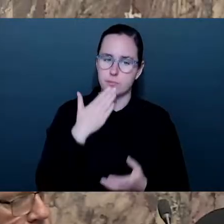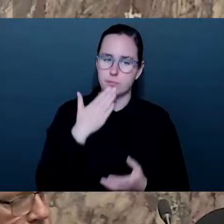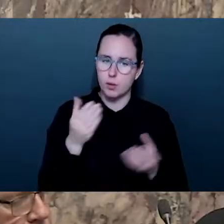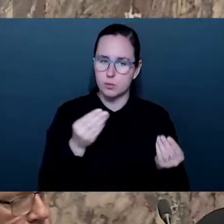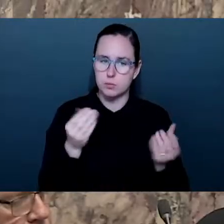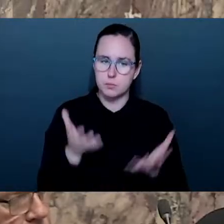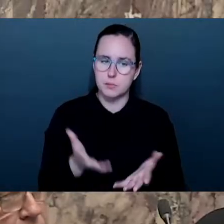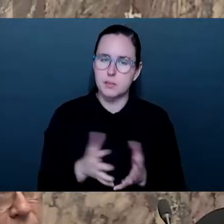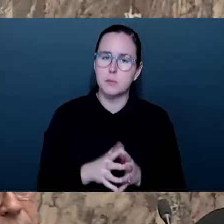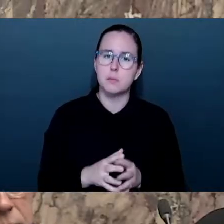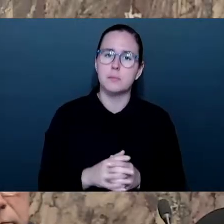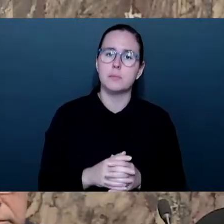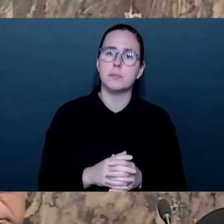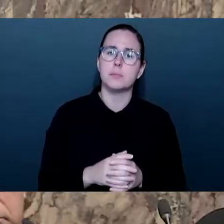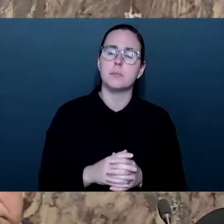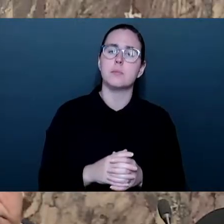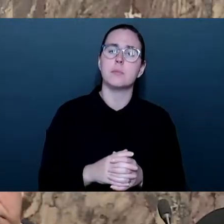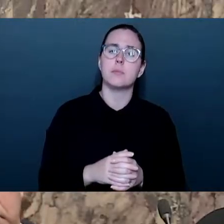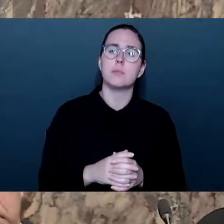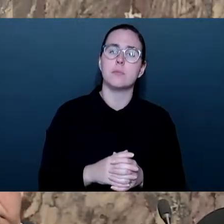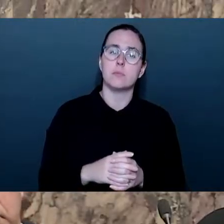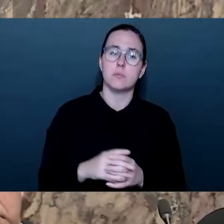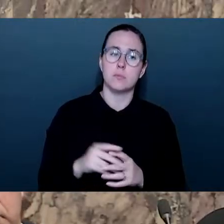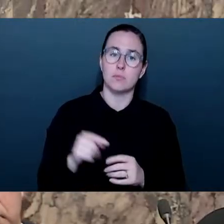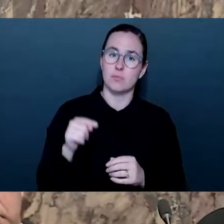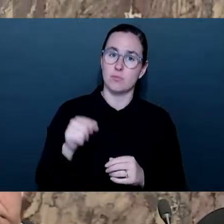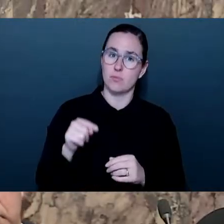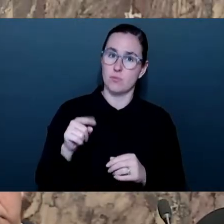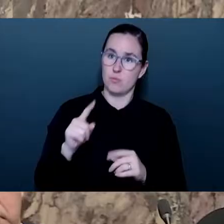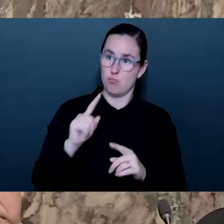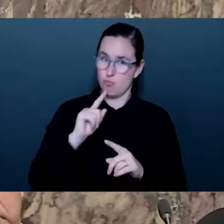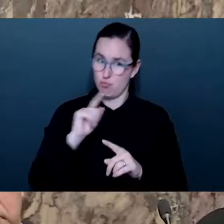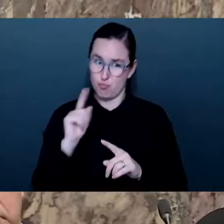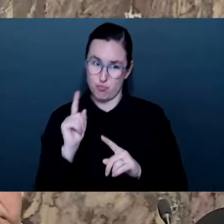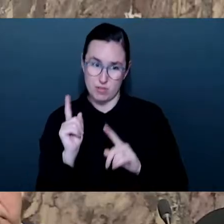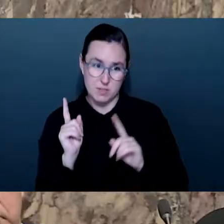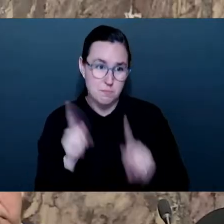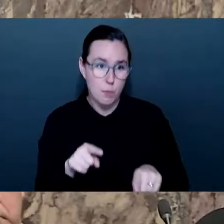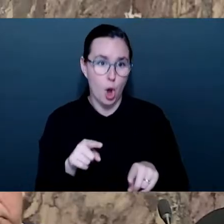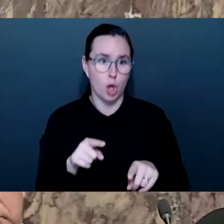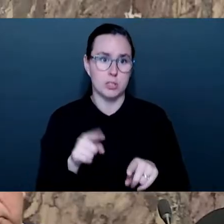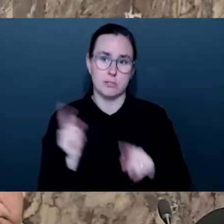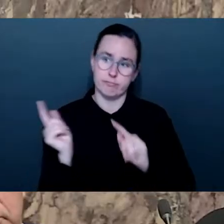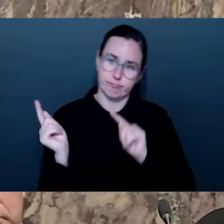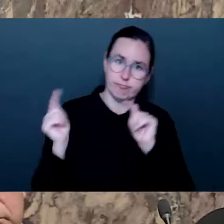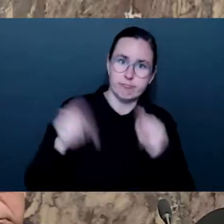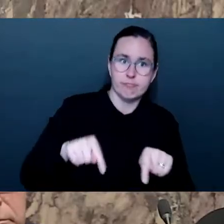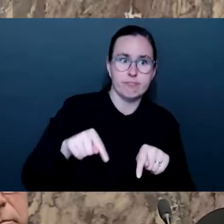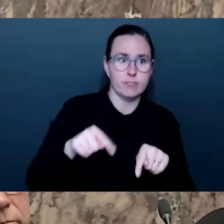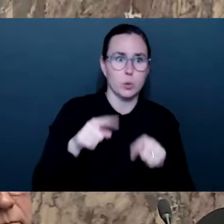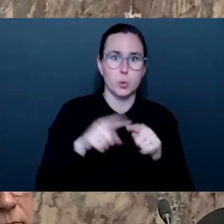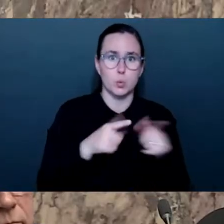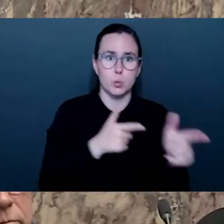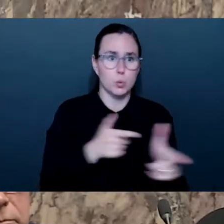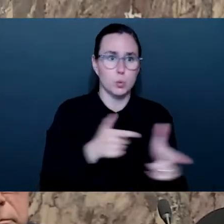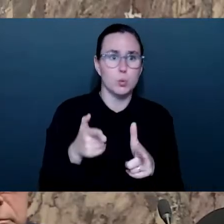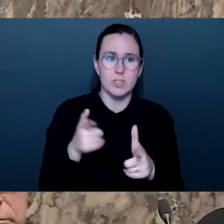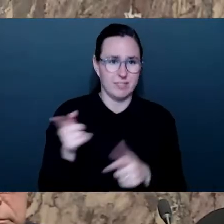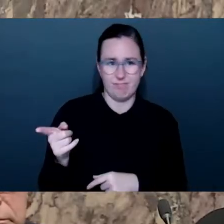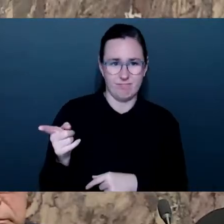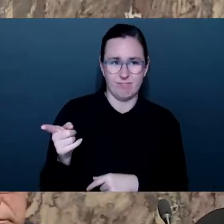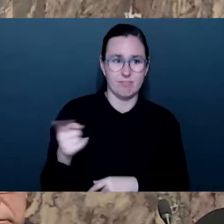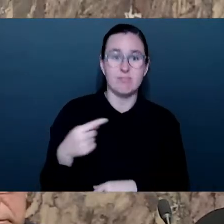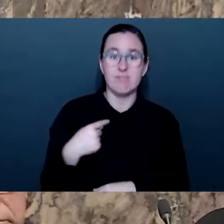hasn't. I've had to deal with the family and their concerns that violence may continue, with the young children that are afraid, the